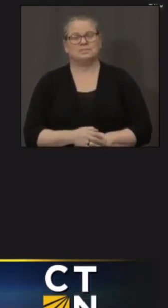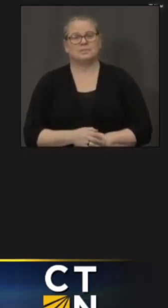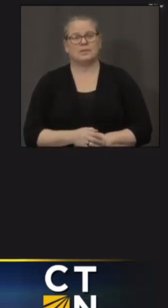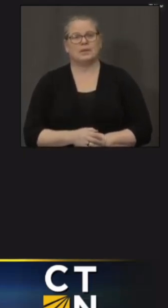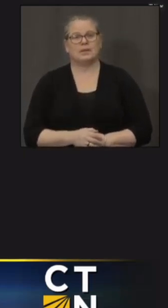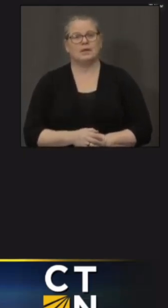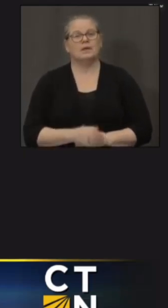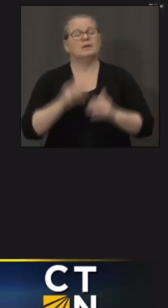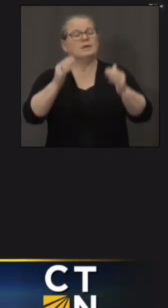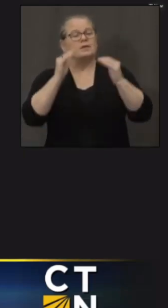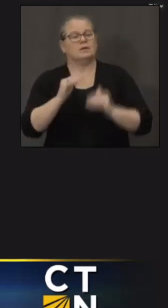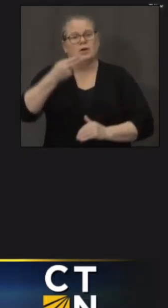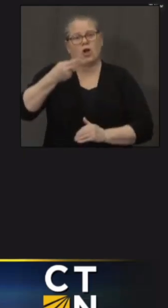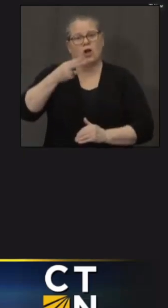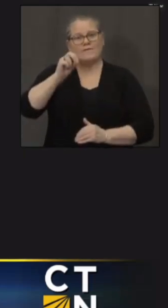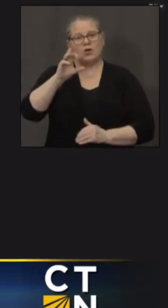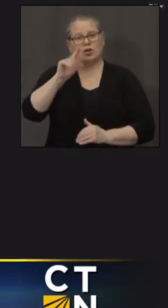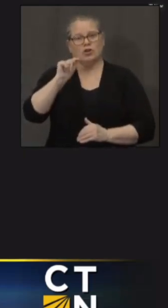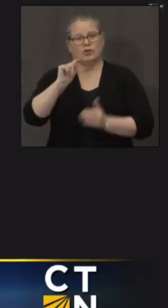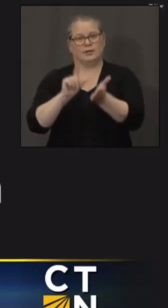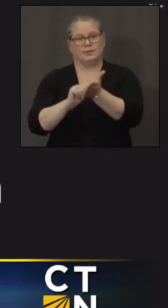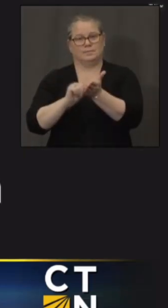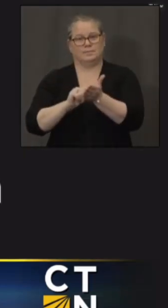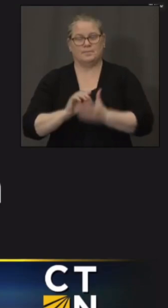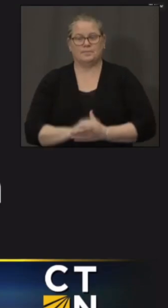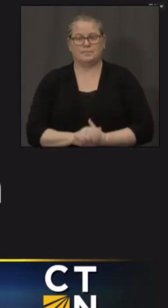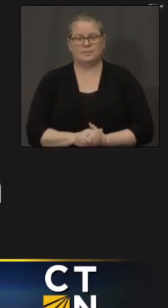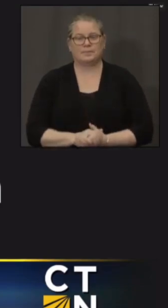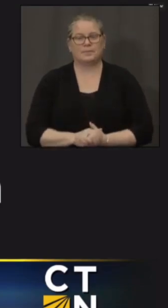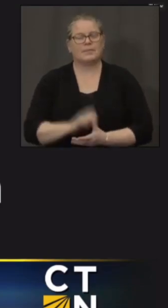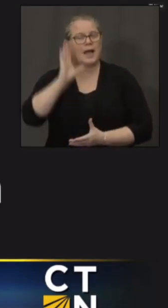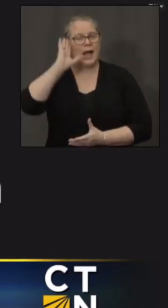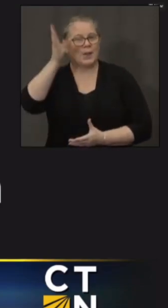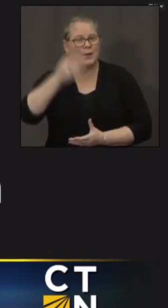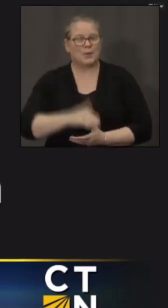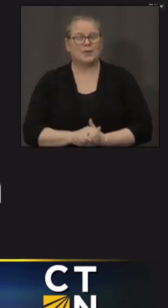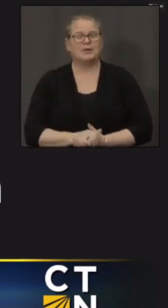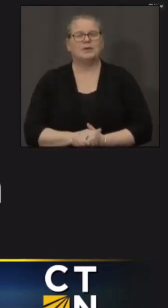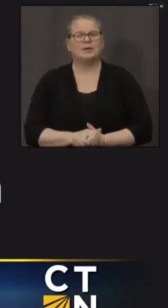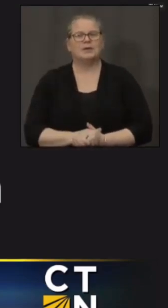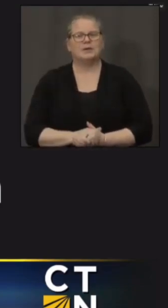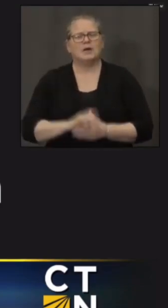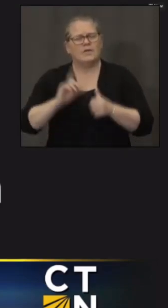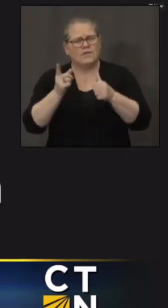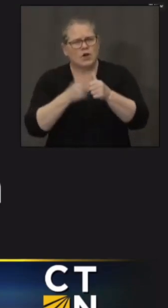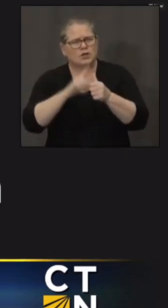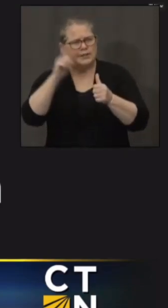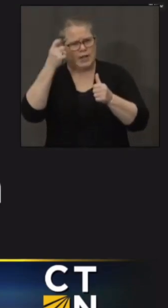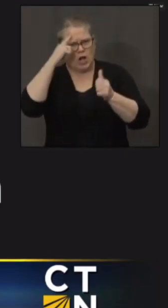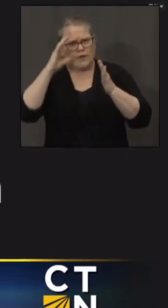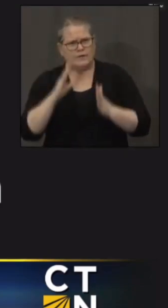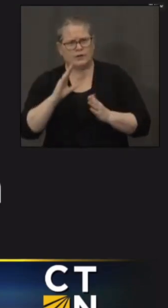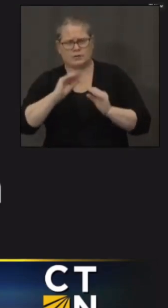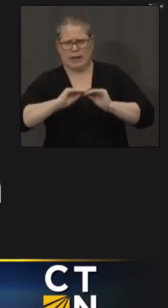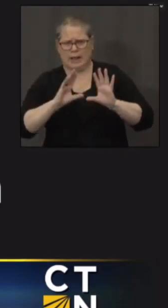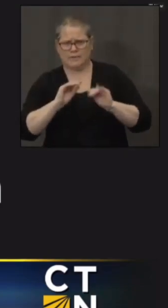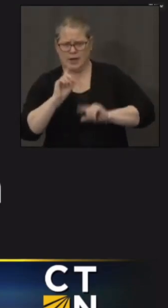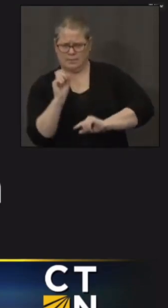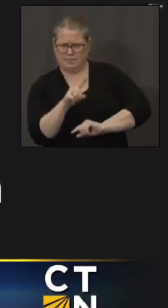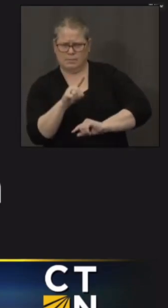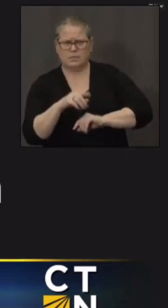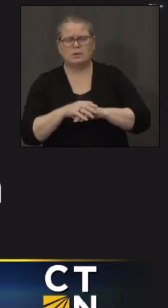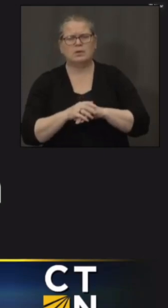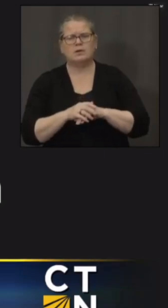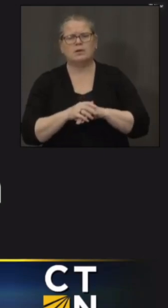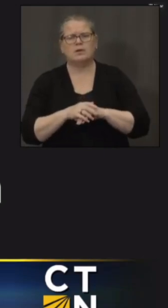The Hartford Current. Hi, everybody. First of all, I just wanted to clarify something, Governor. You said at one point that the 45